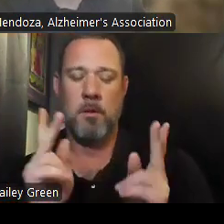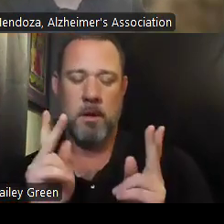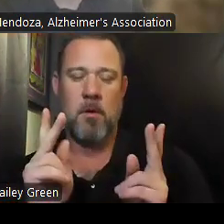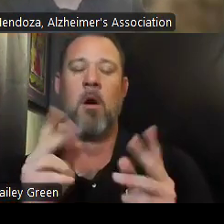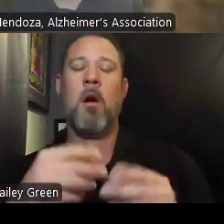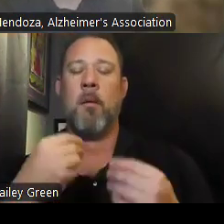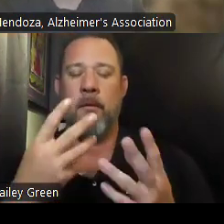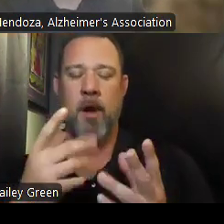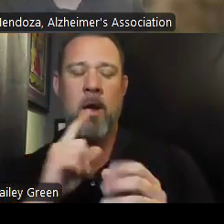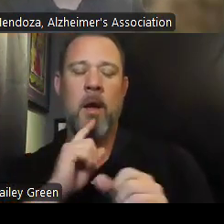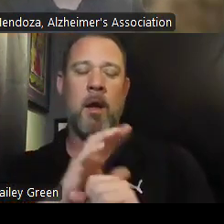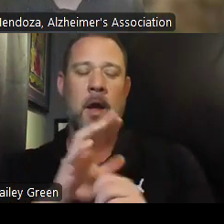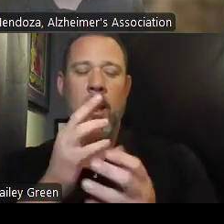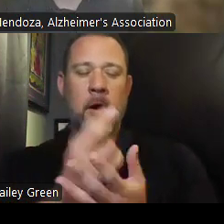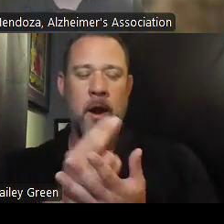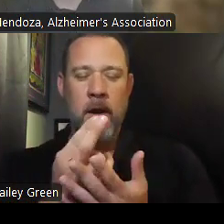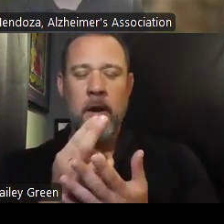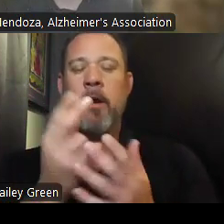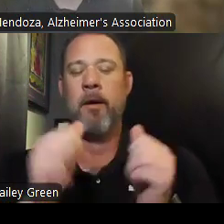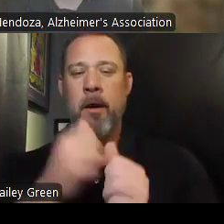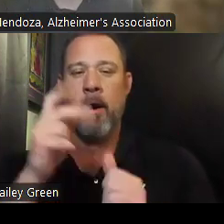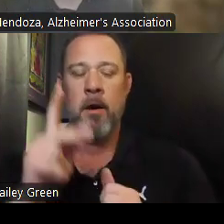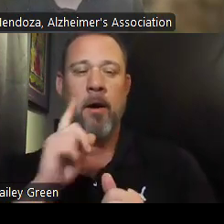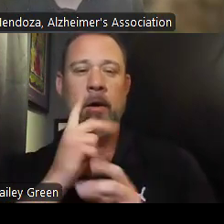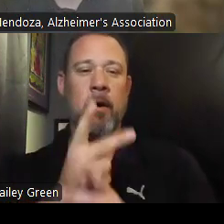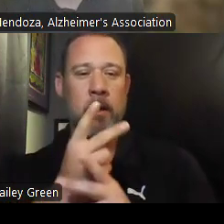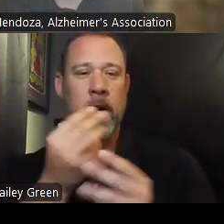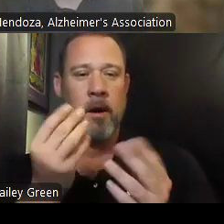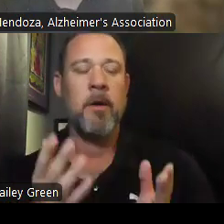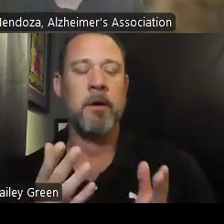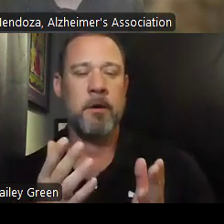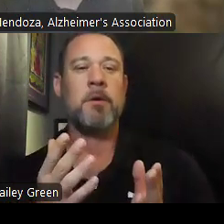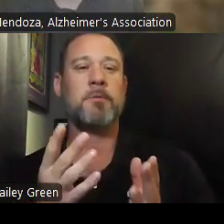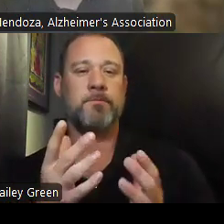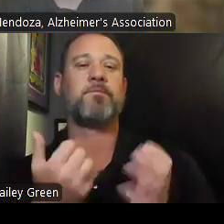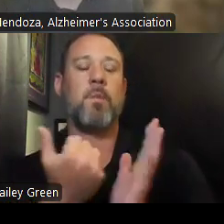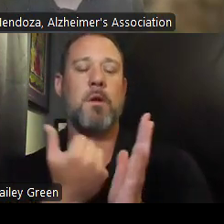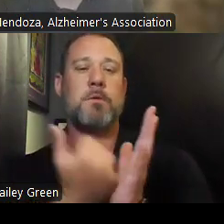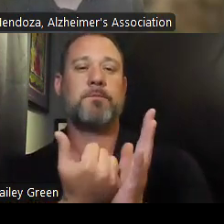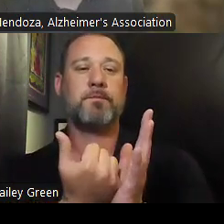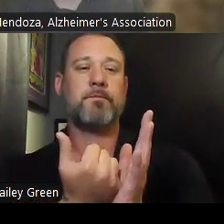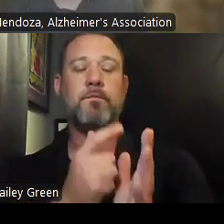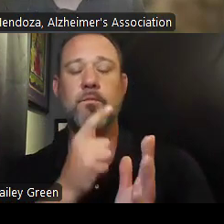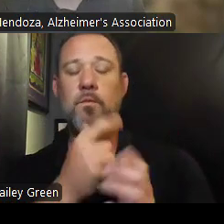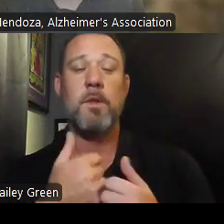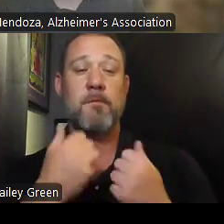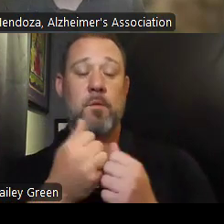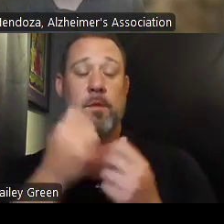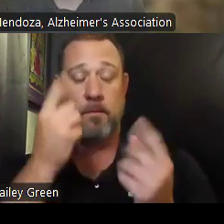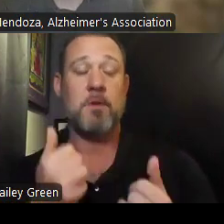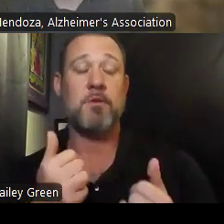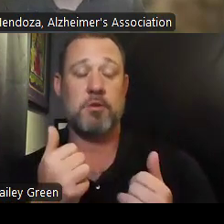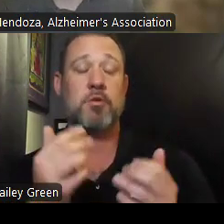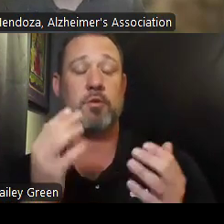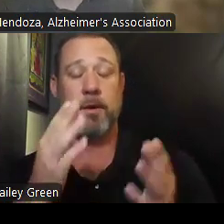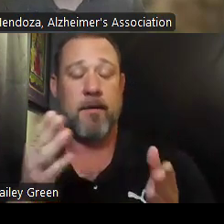provides a dedicated resource for the necessary follow-up for any caregivers that are assisting someone that's living with dementia to navigate this